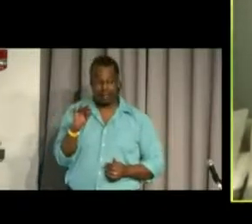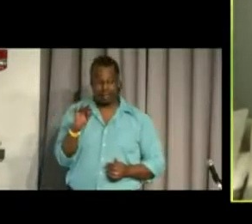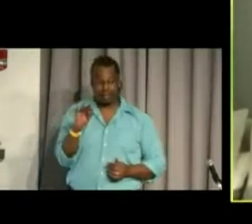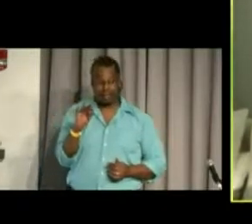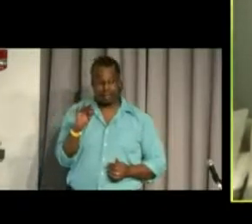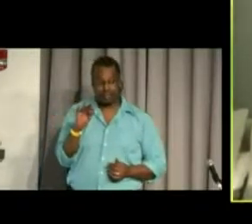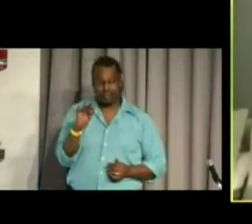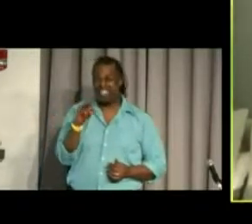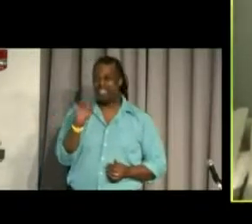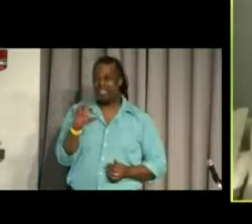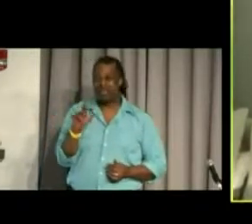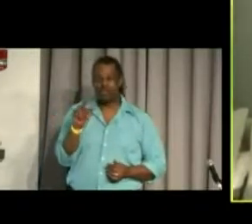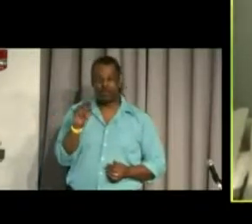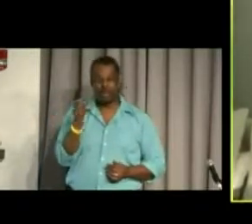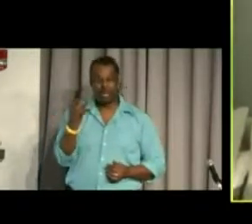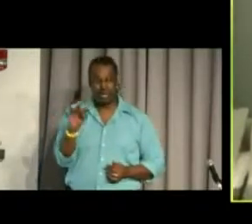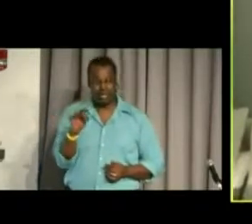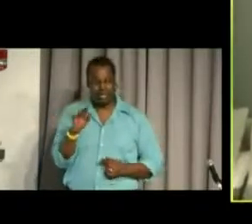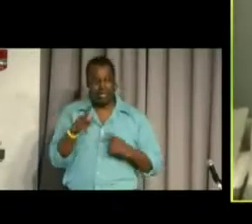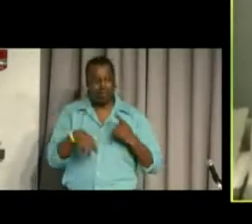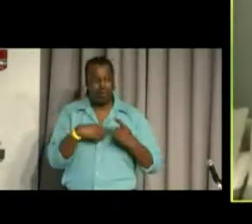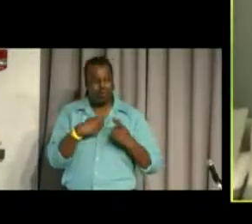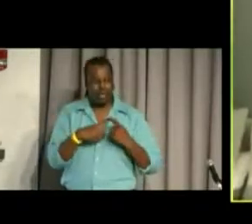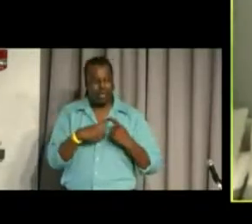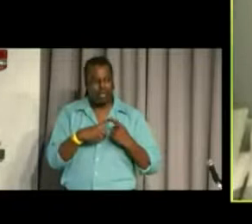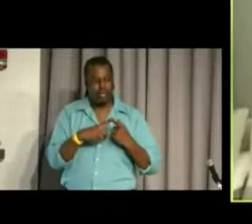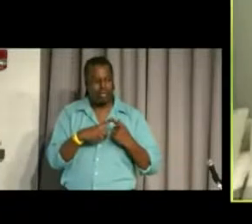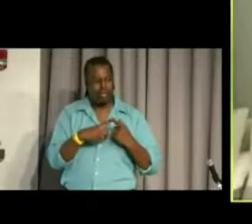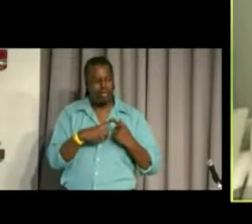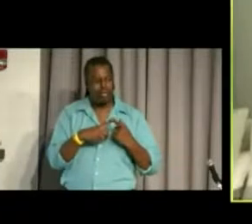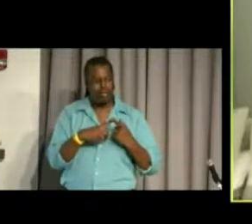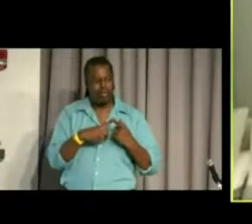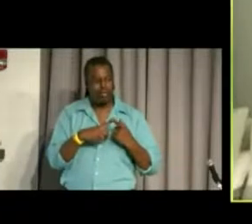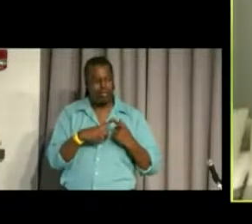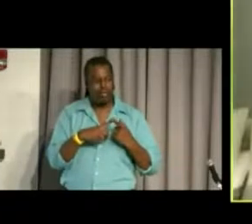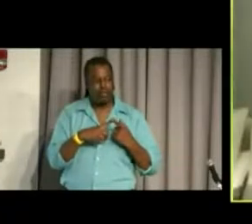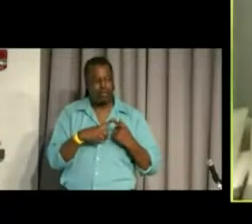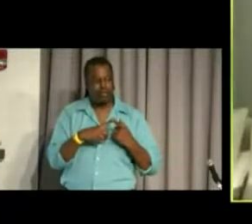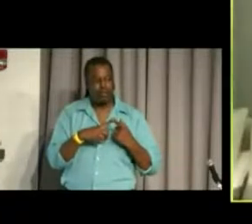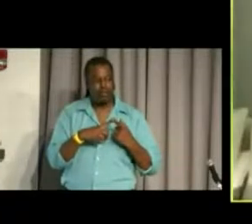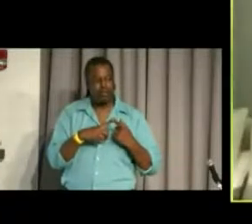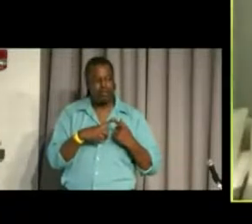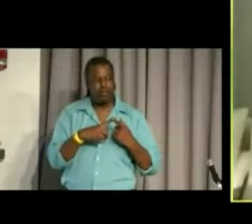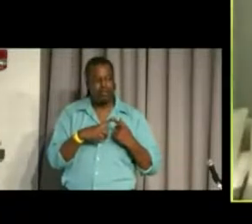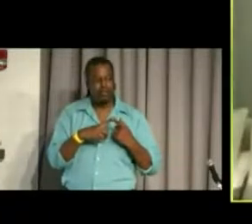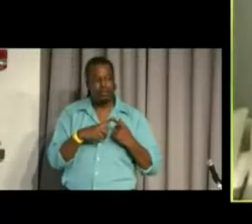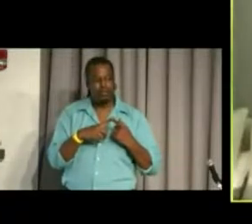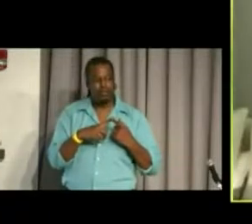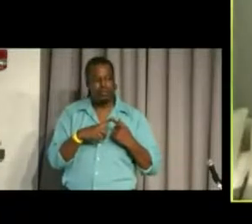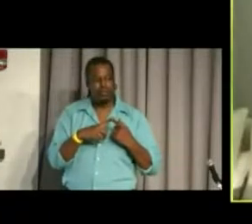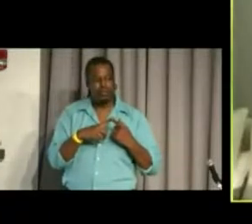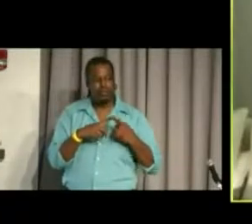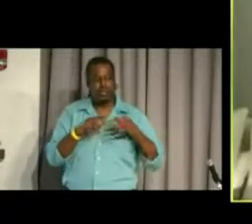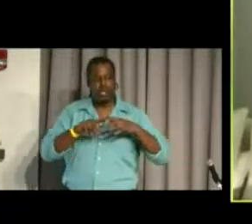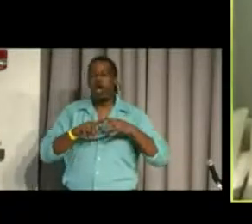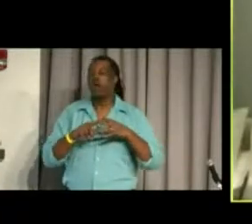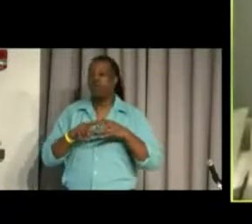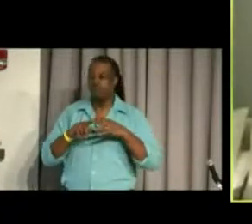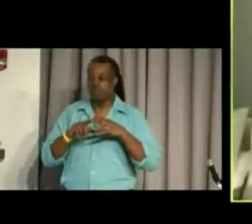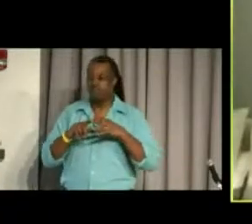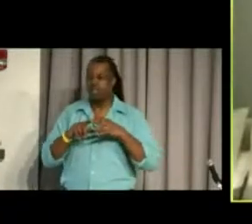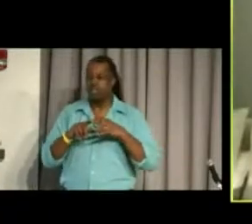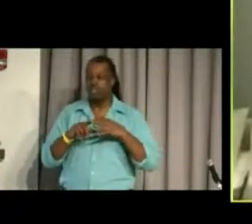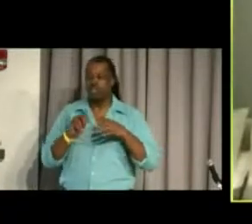December 2019, moving all the way up to the beginning of 2020. So February of 2020, and then moving